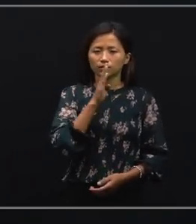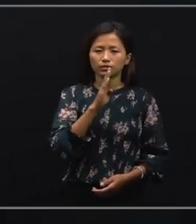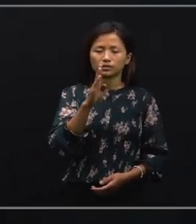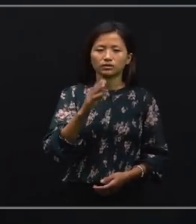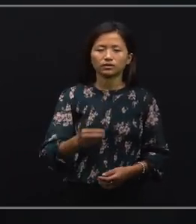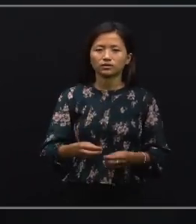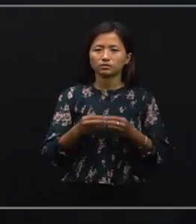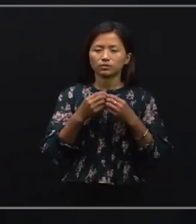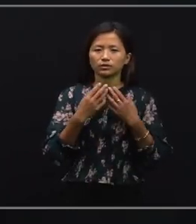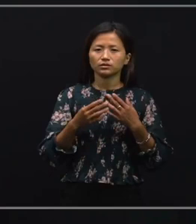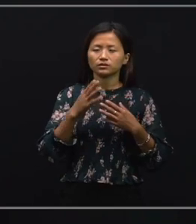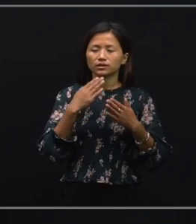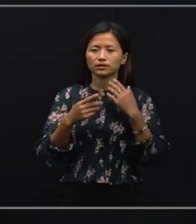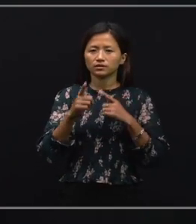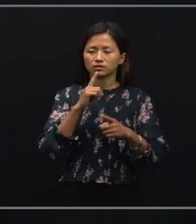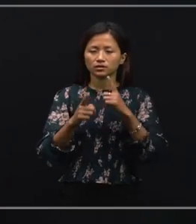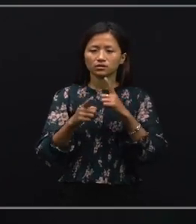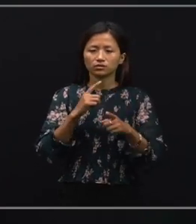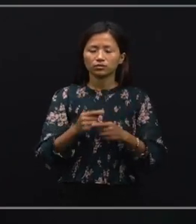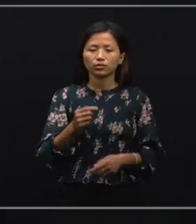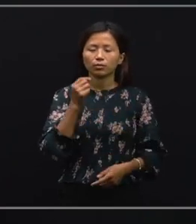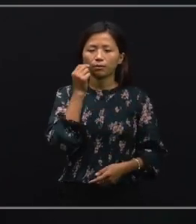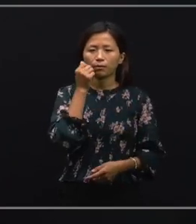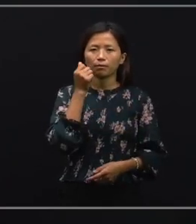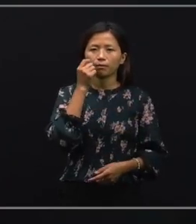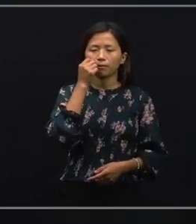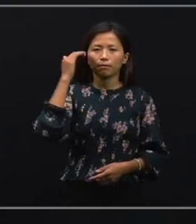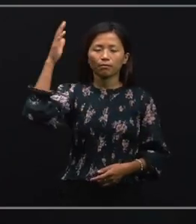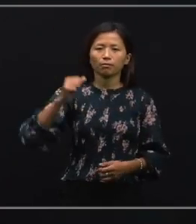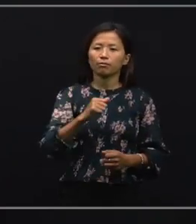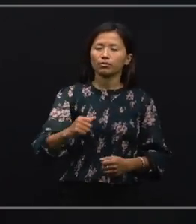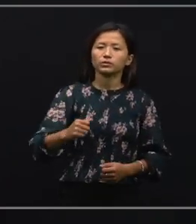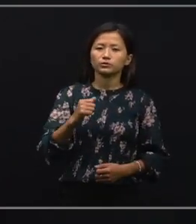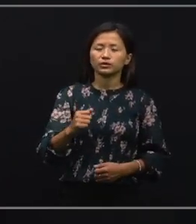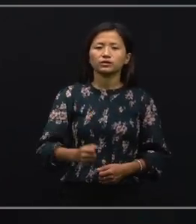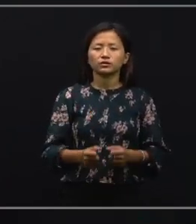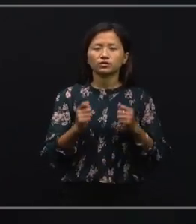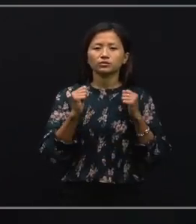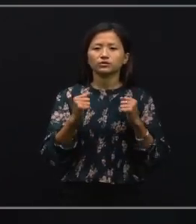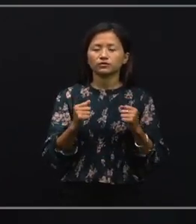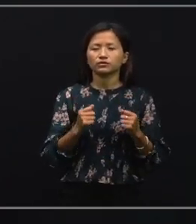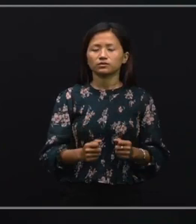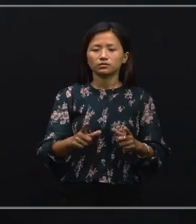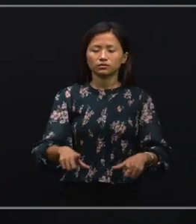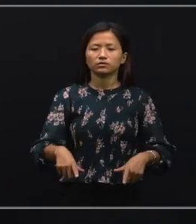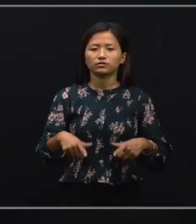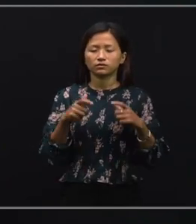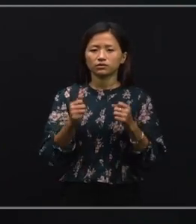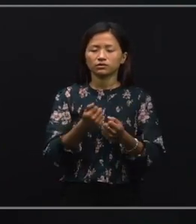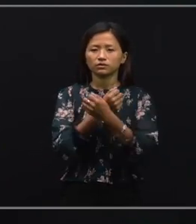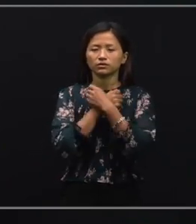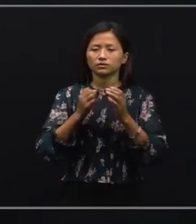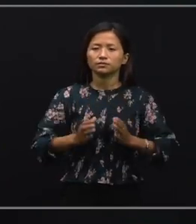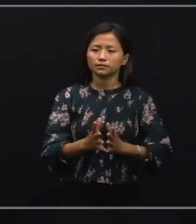been explaining it over and over again to the boatman. And he said that it would be difficult for her to live without